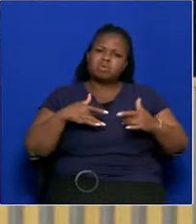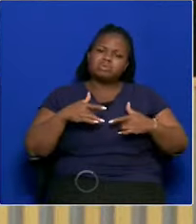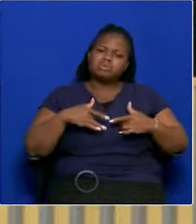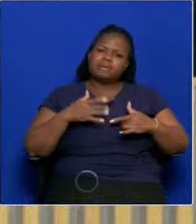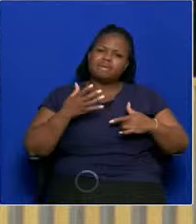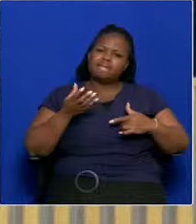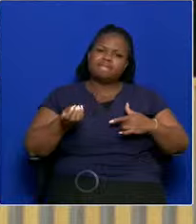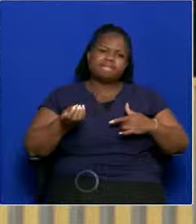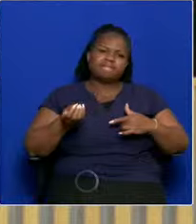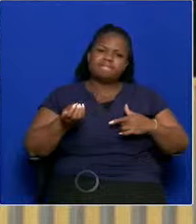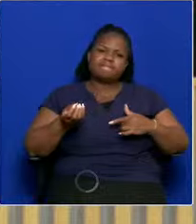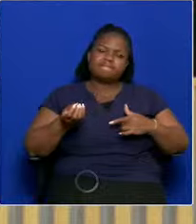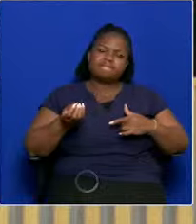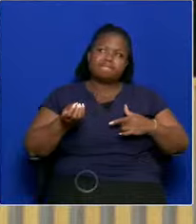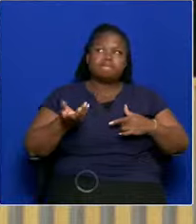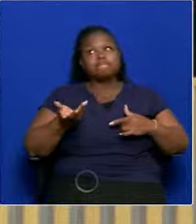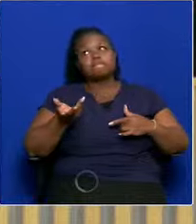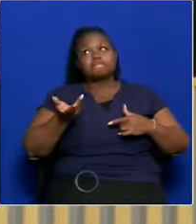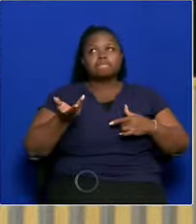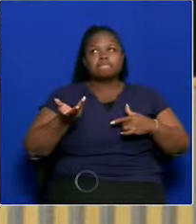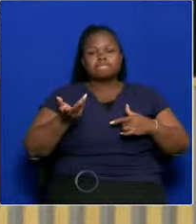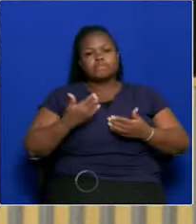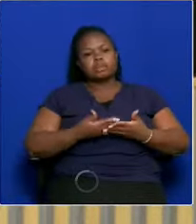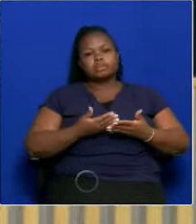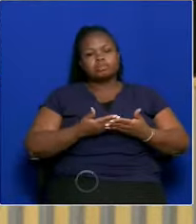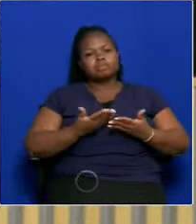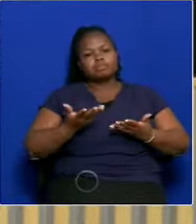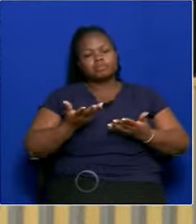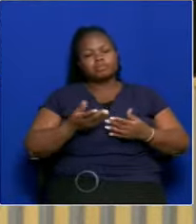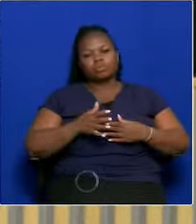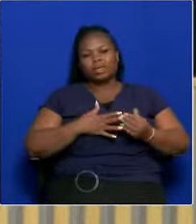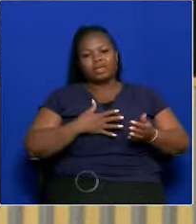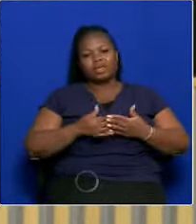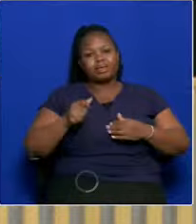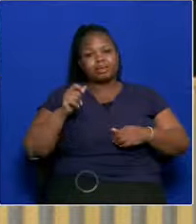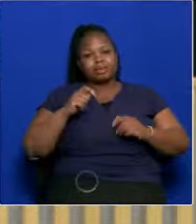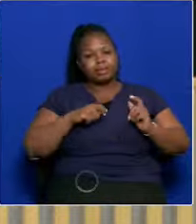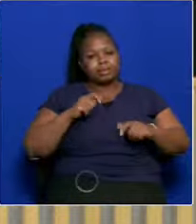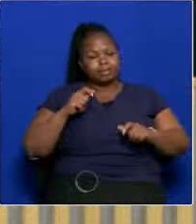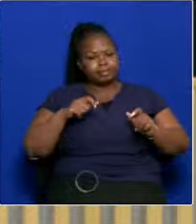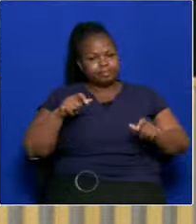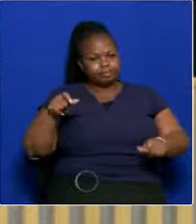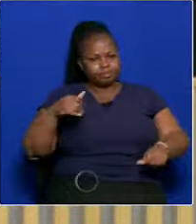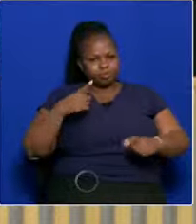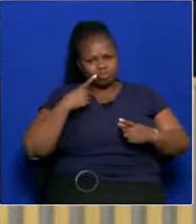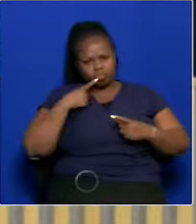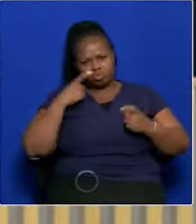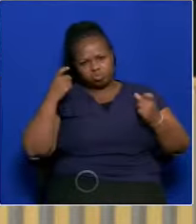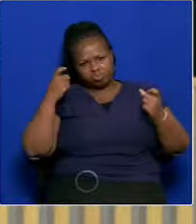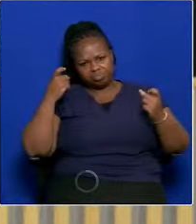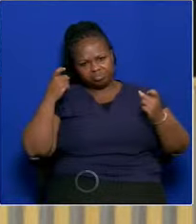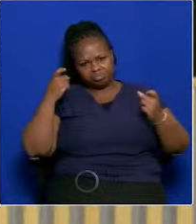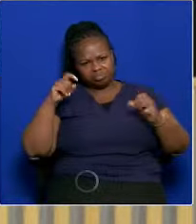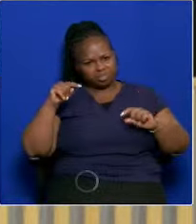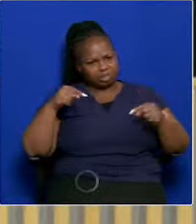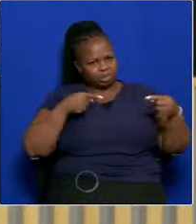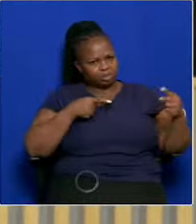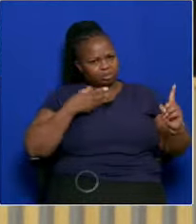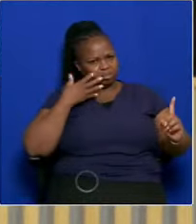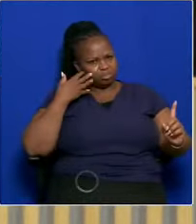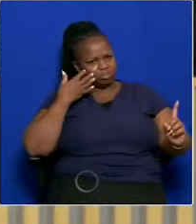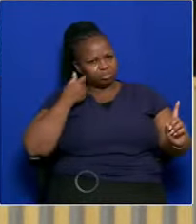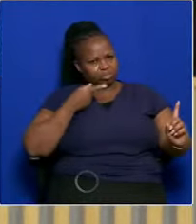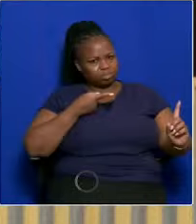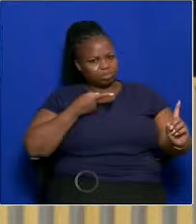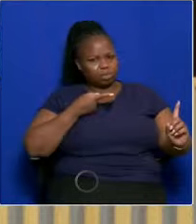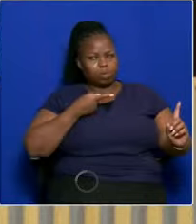or it would be a cause of concern to anyone who has a complaint against Mr. Matlala to come to you and say,